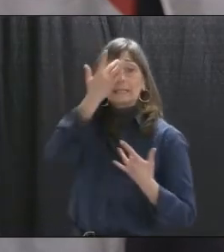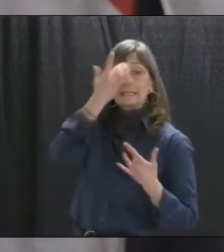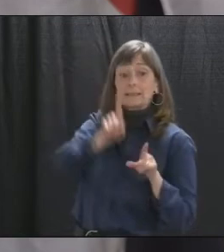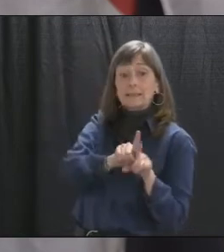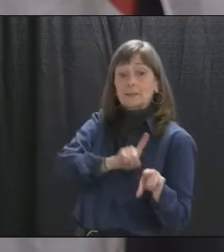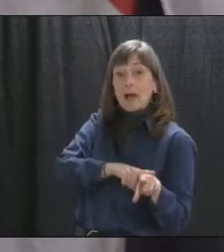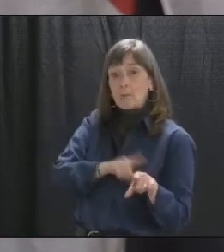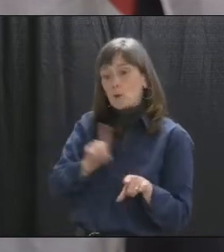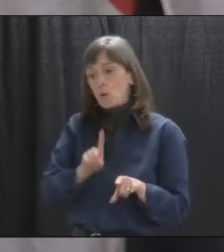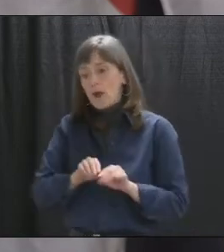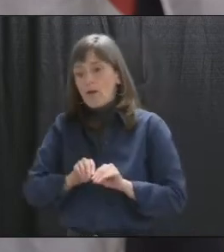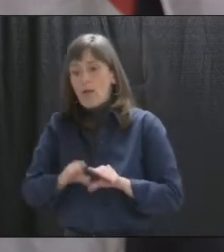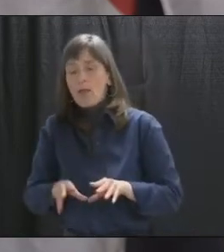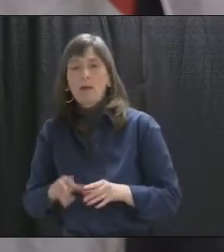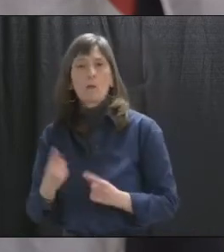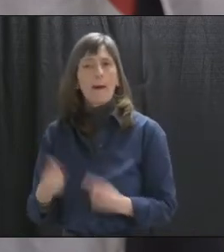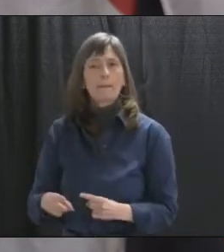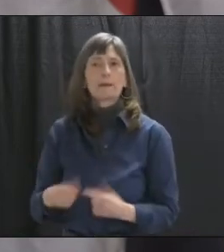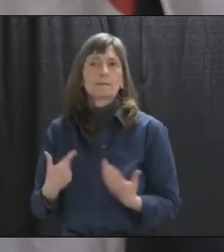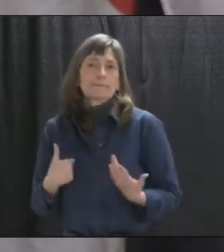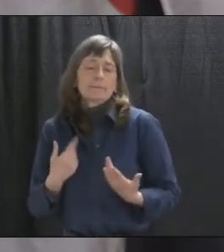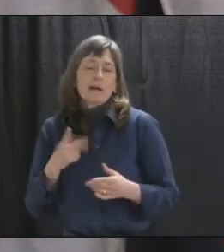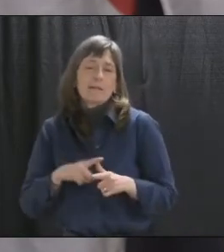us at that time.